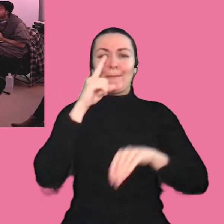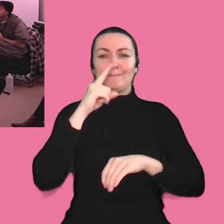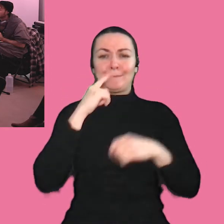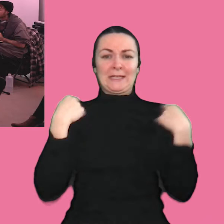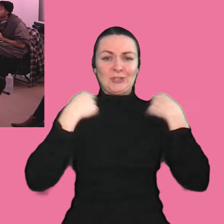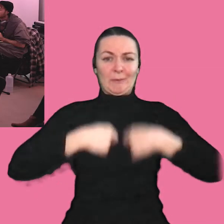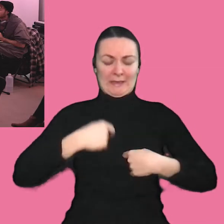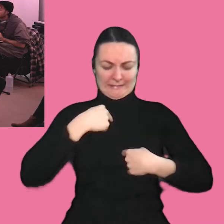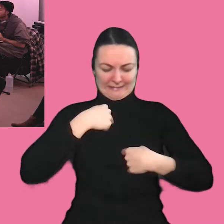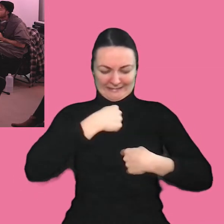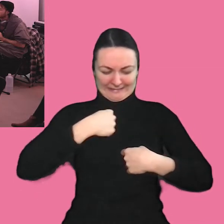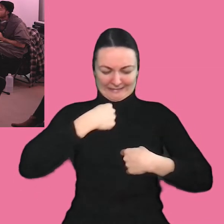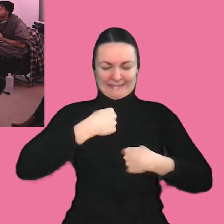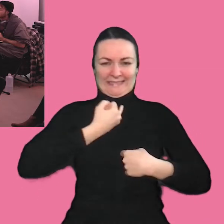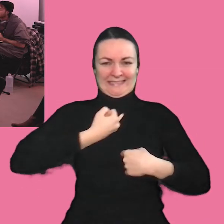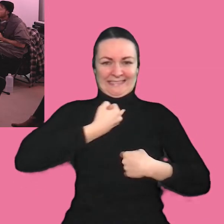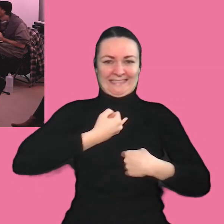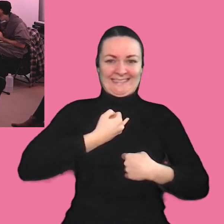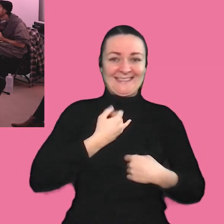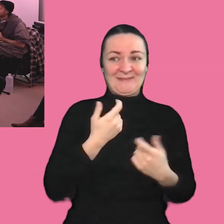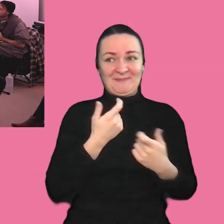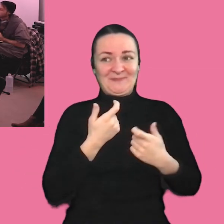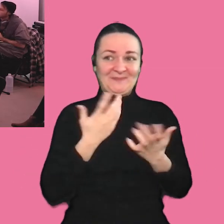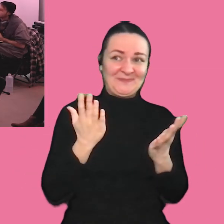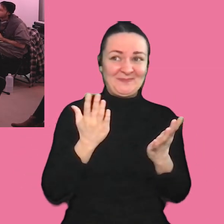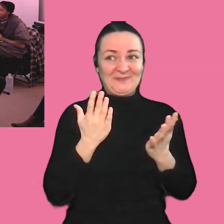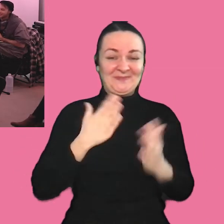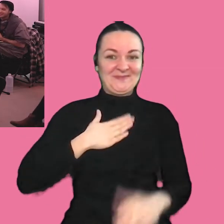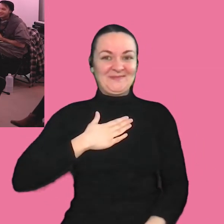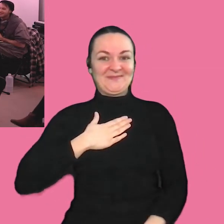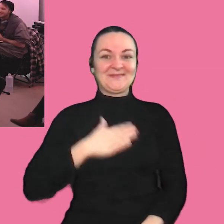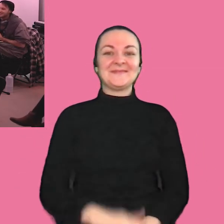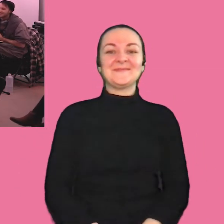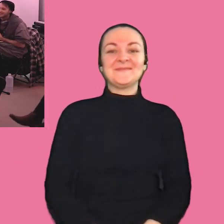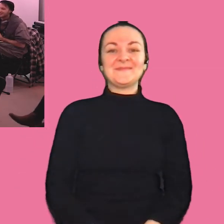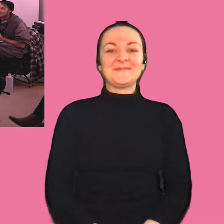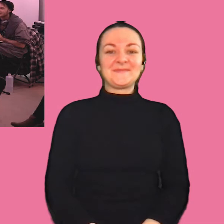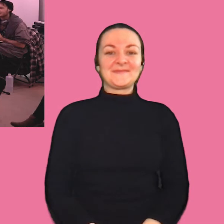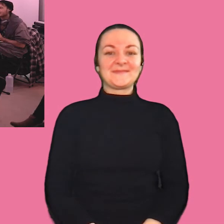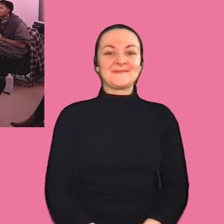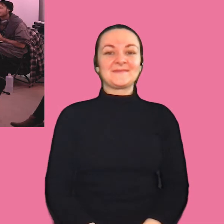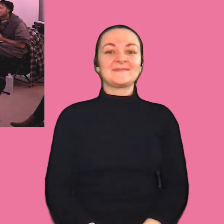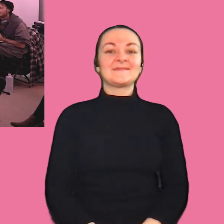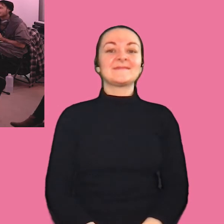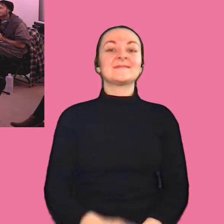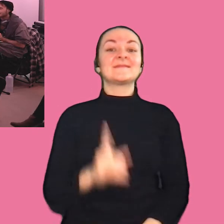I'm wearing a bright pink jumper with a small grease stain just